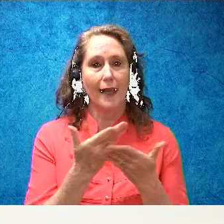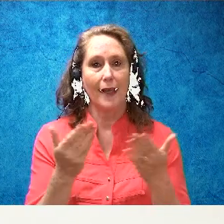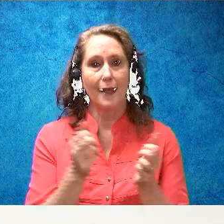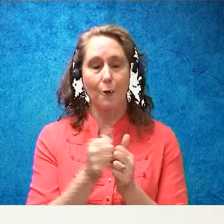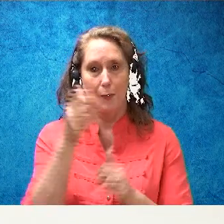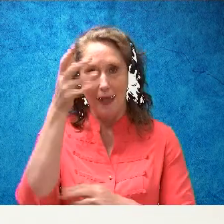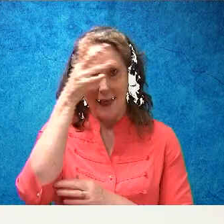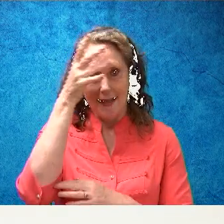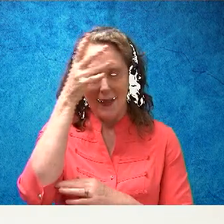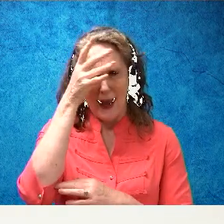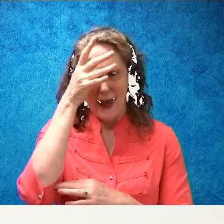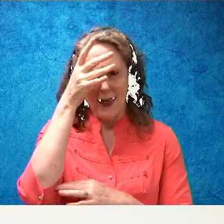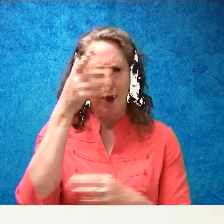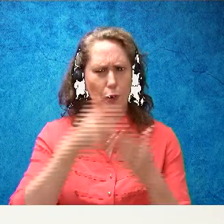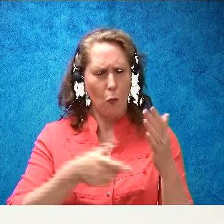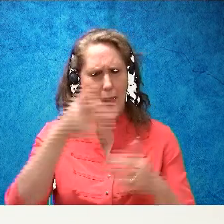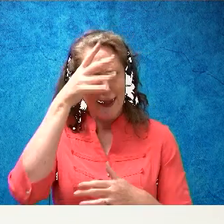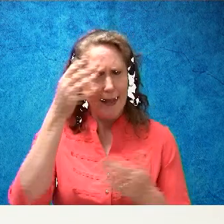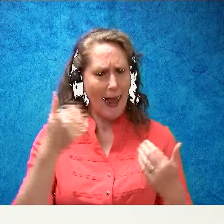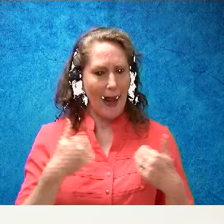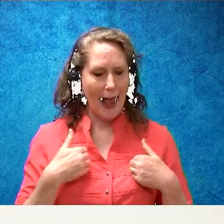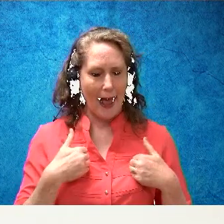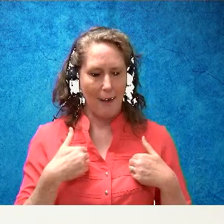you infer that they're going?